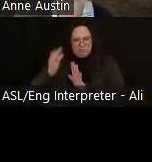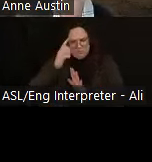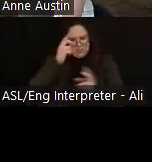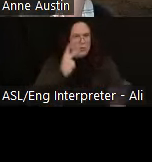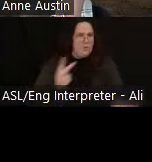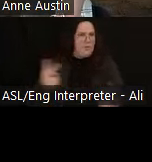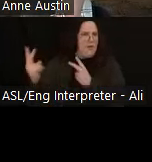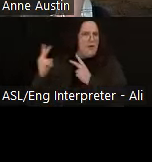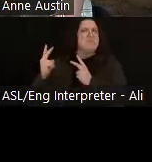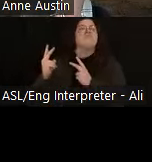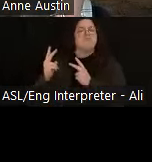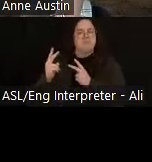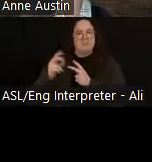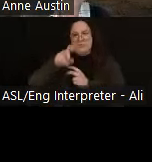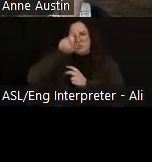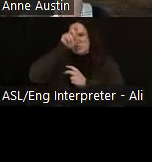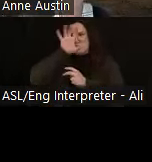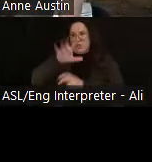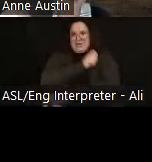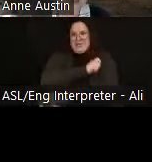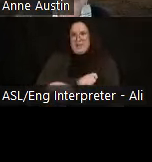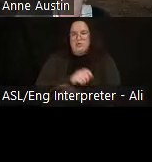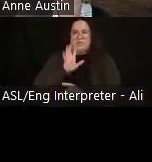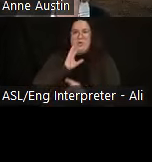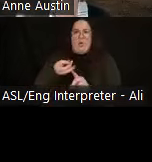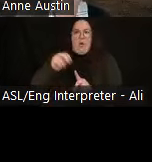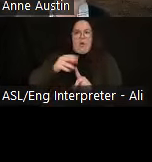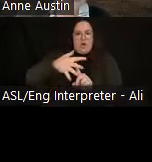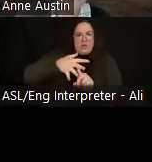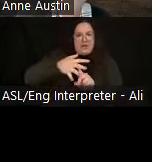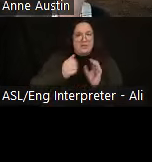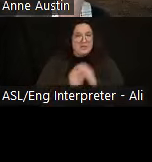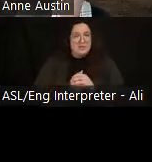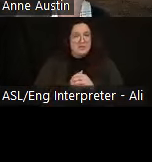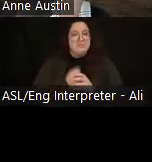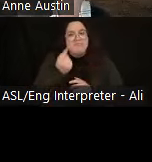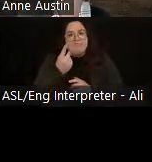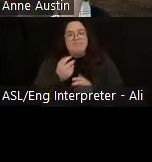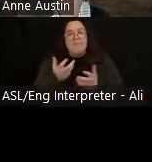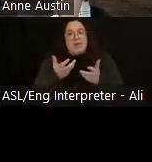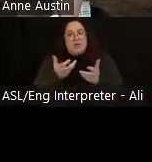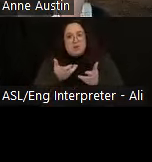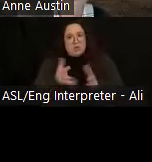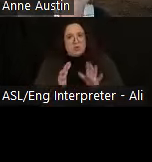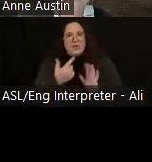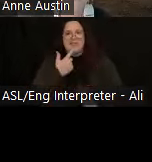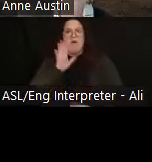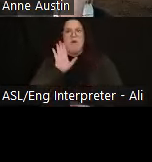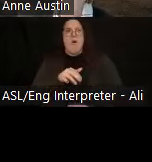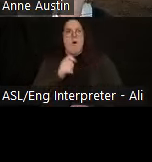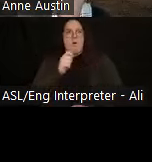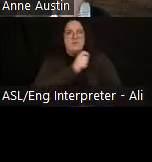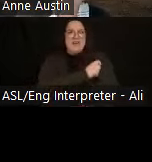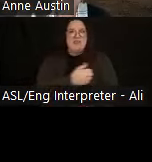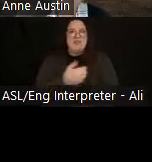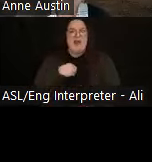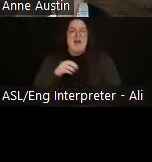own context? And my point isn't to eradicate the possibility that these tattoos could have erotic undertones, but